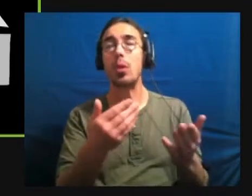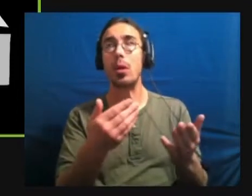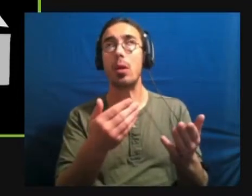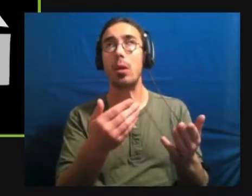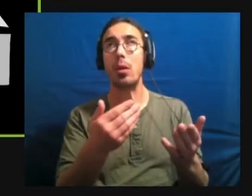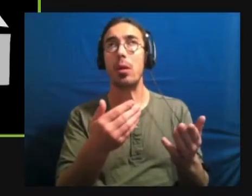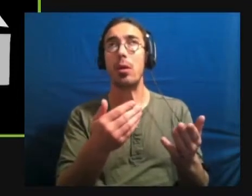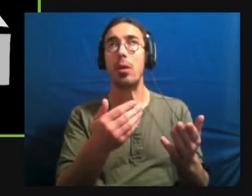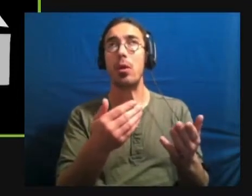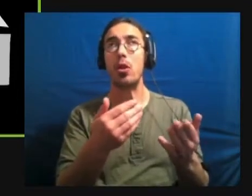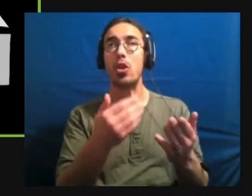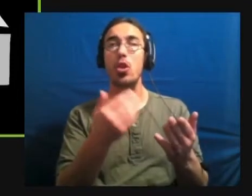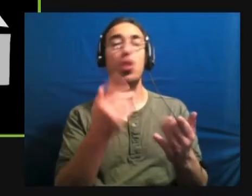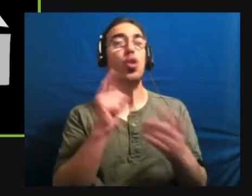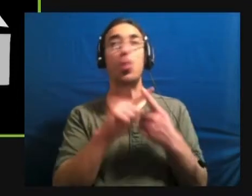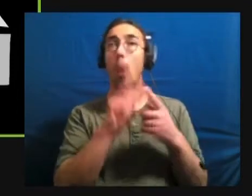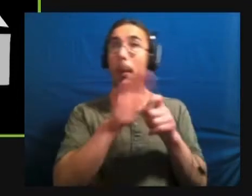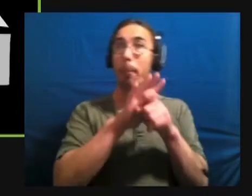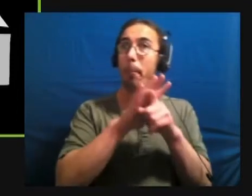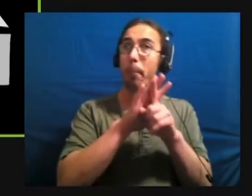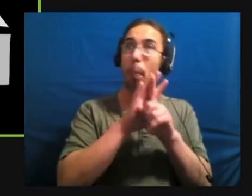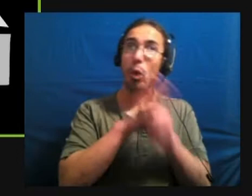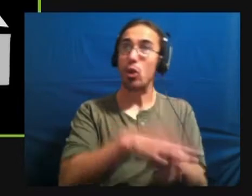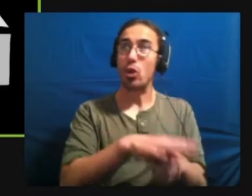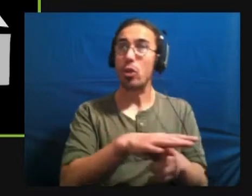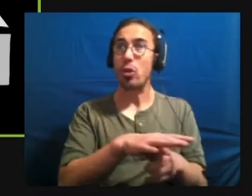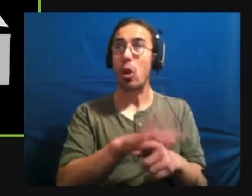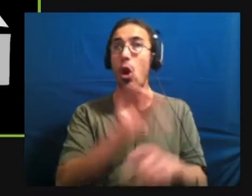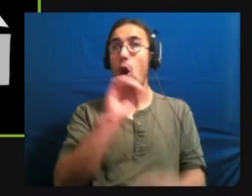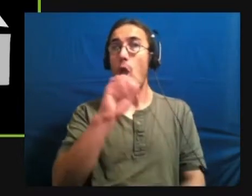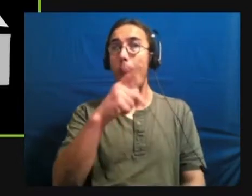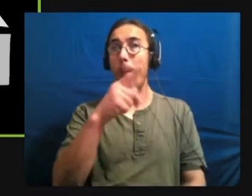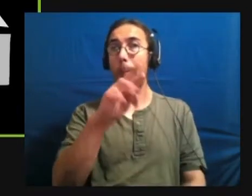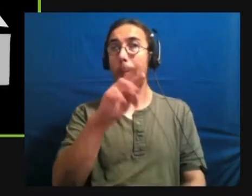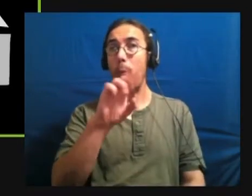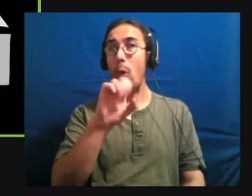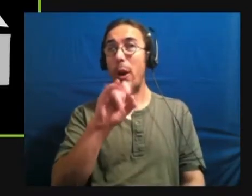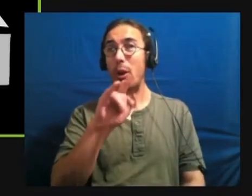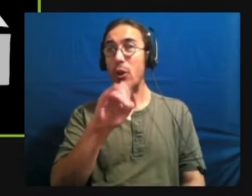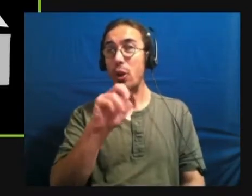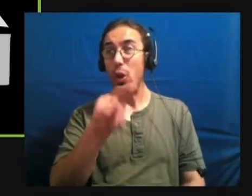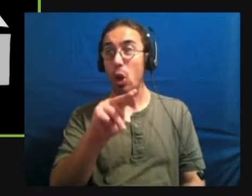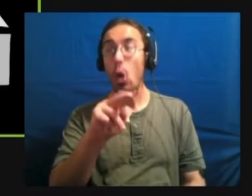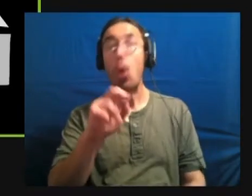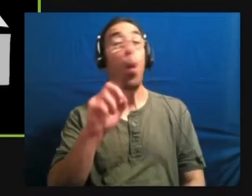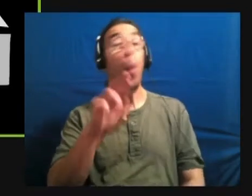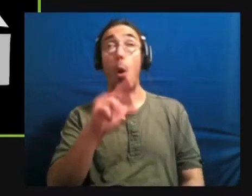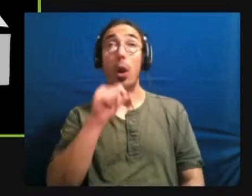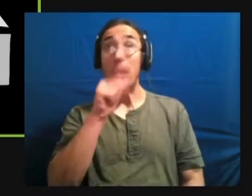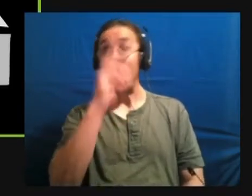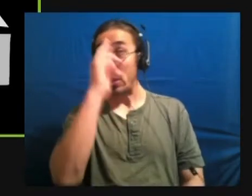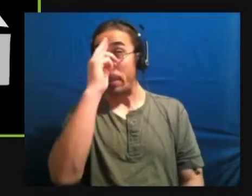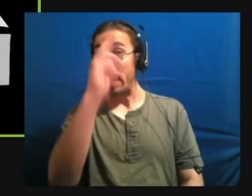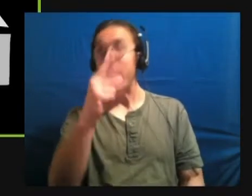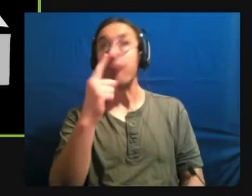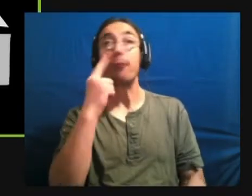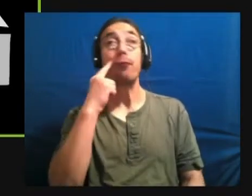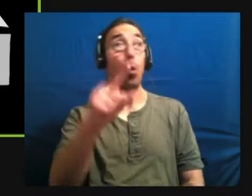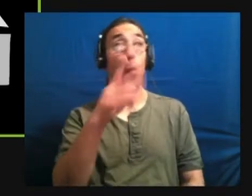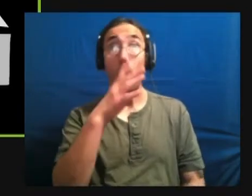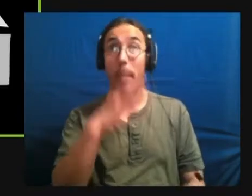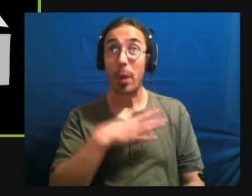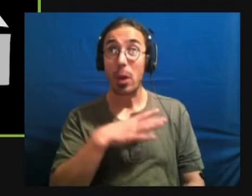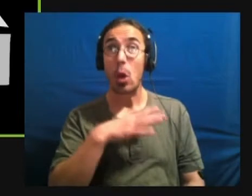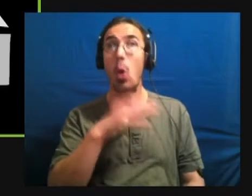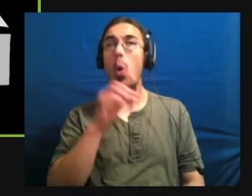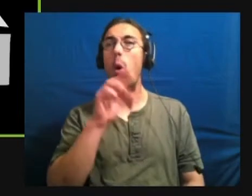oppression, or it's disrespectful to women, or it's